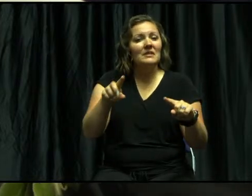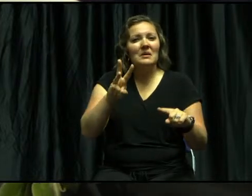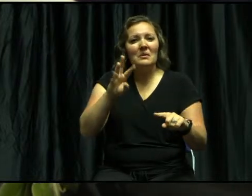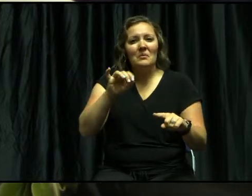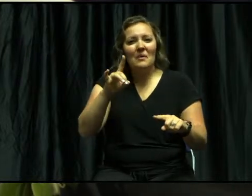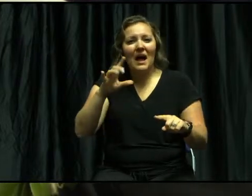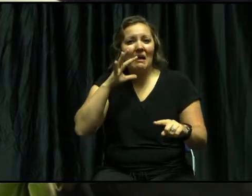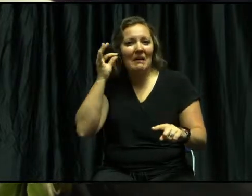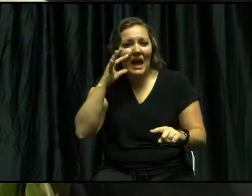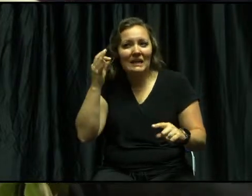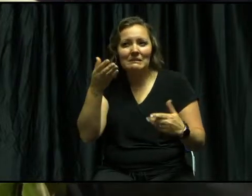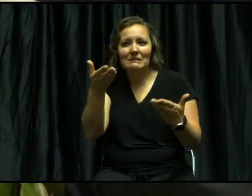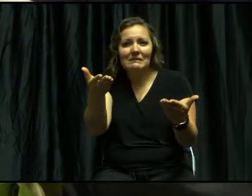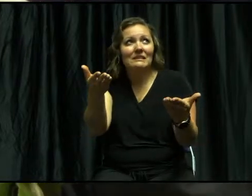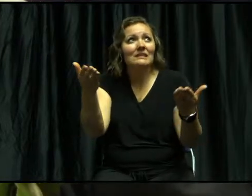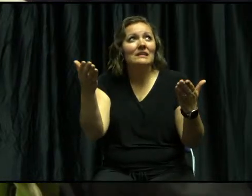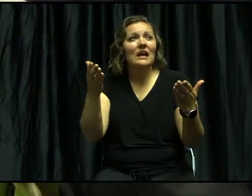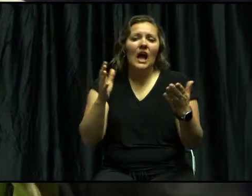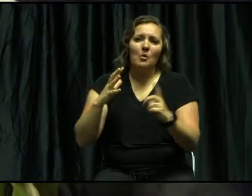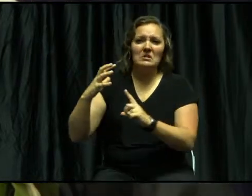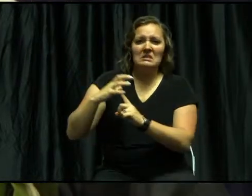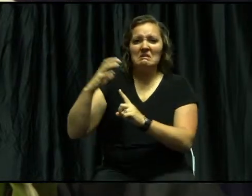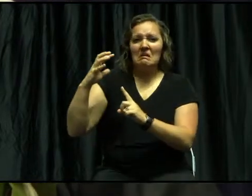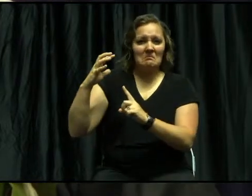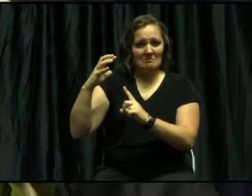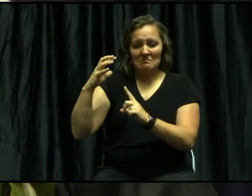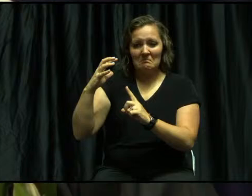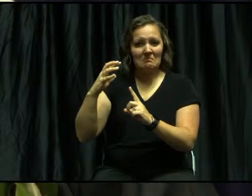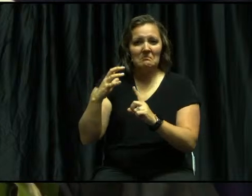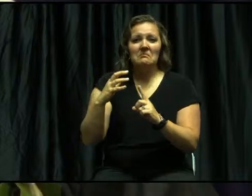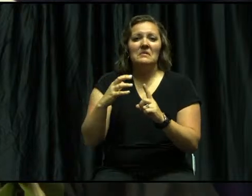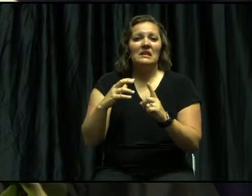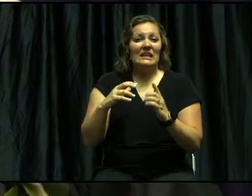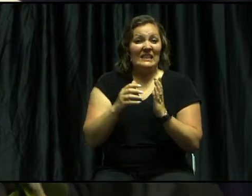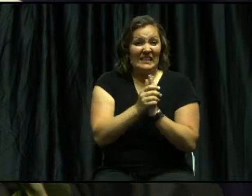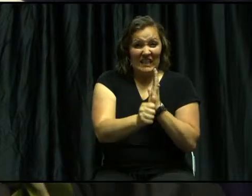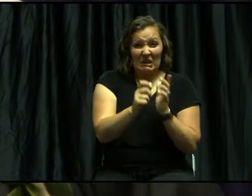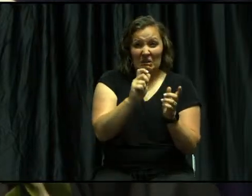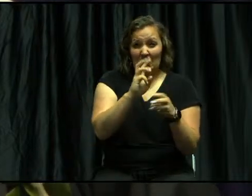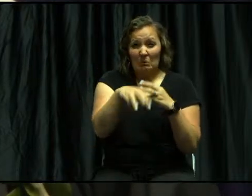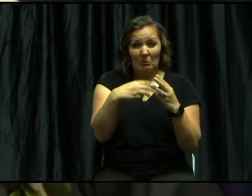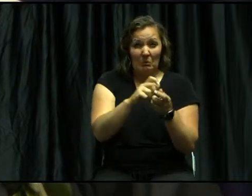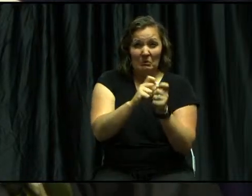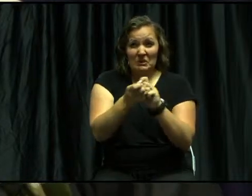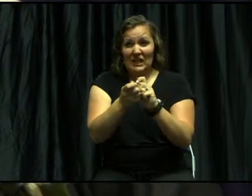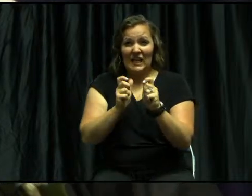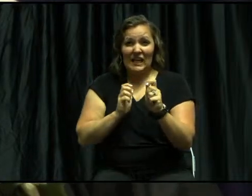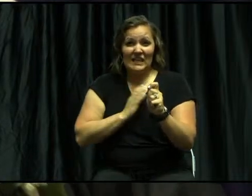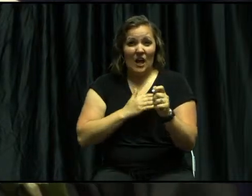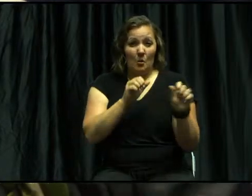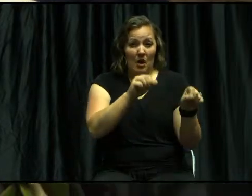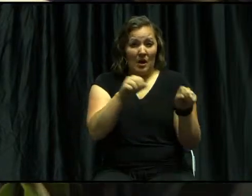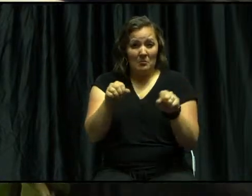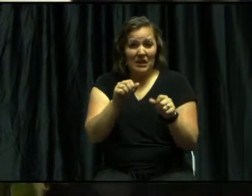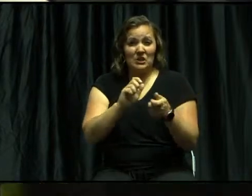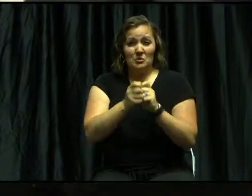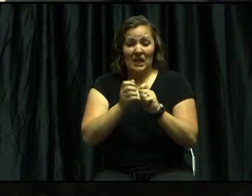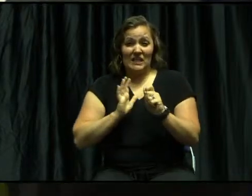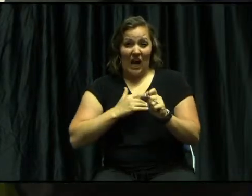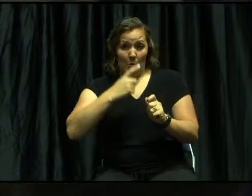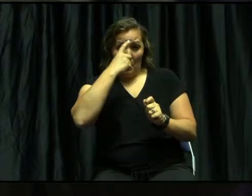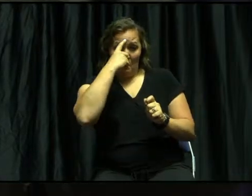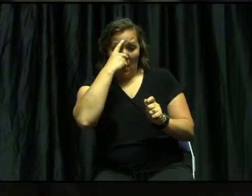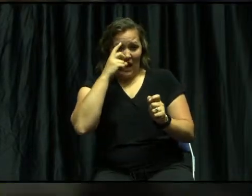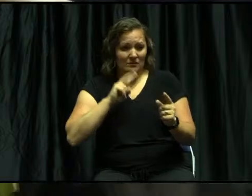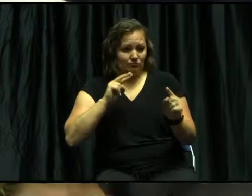Wildcats, our greatest tool for changing the world is our capacity to change our own minds about